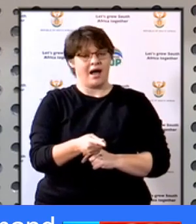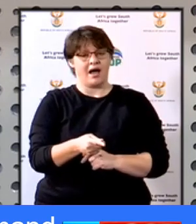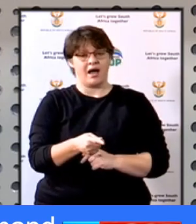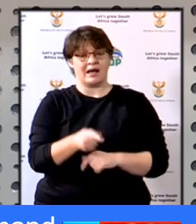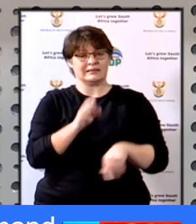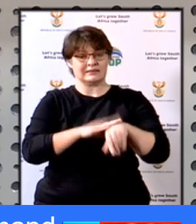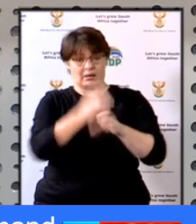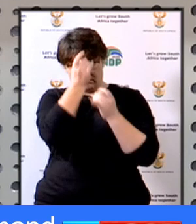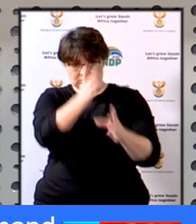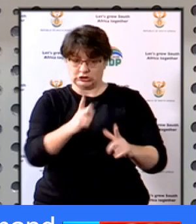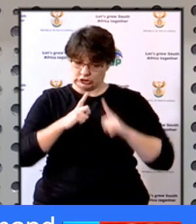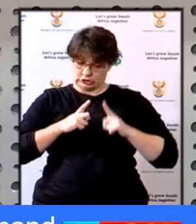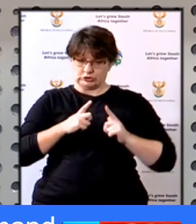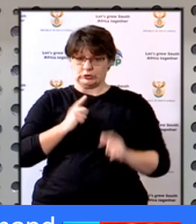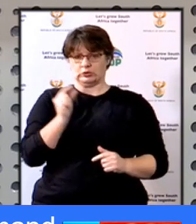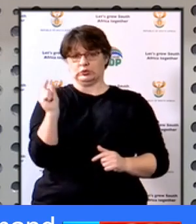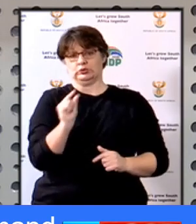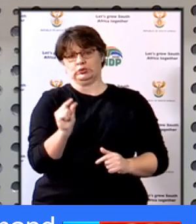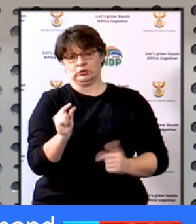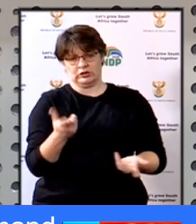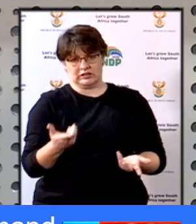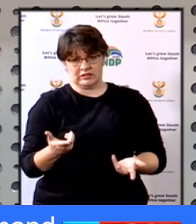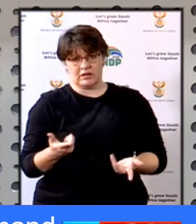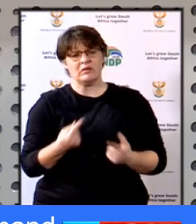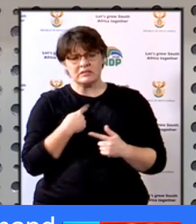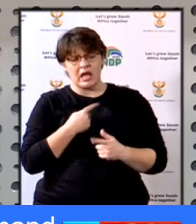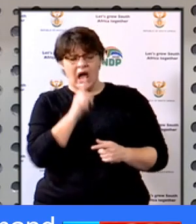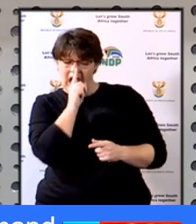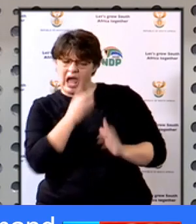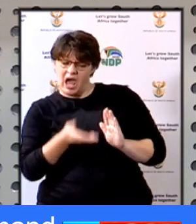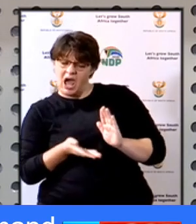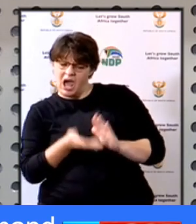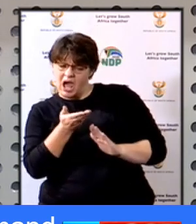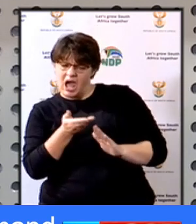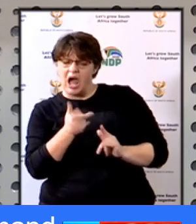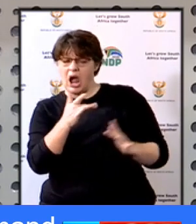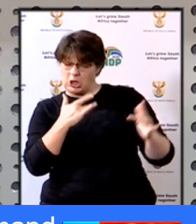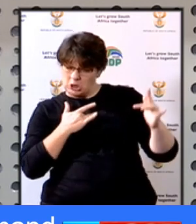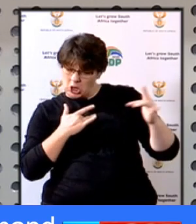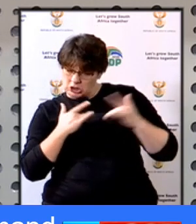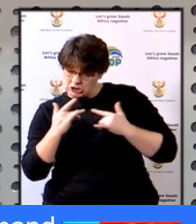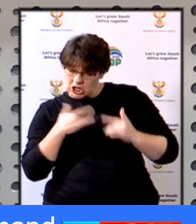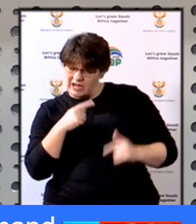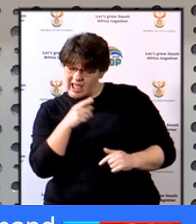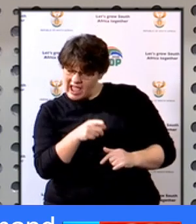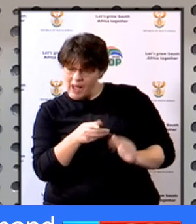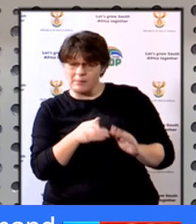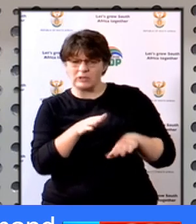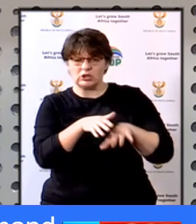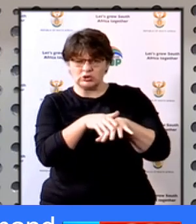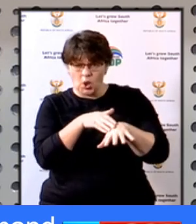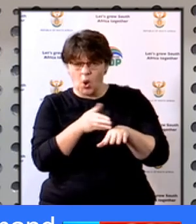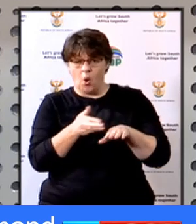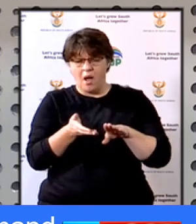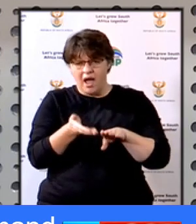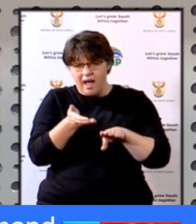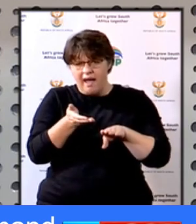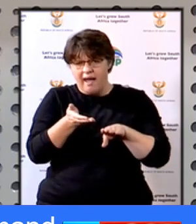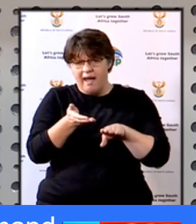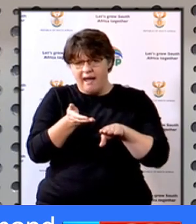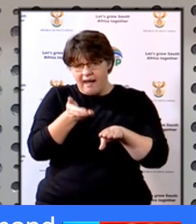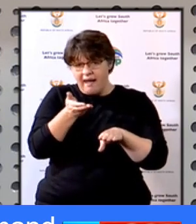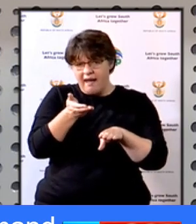very little notice. If we're seeing a increase, it is worrying, but it's increasing at a steady